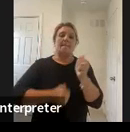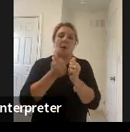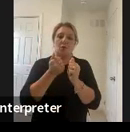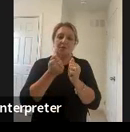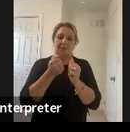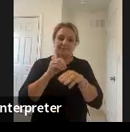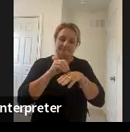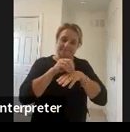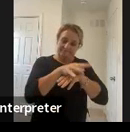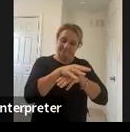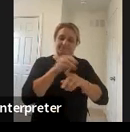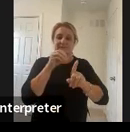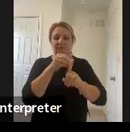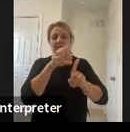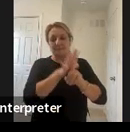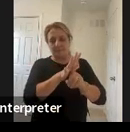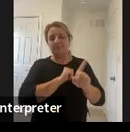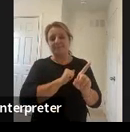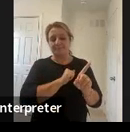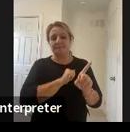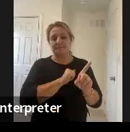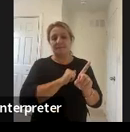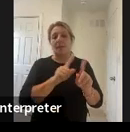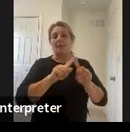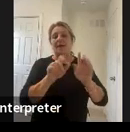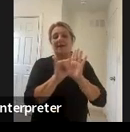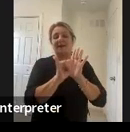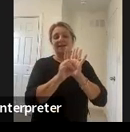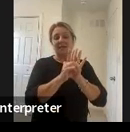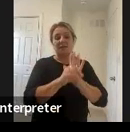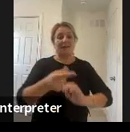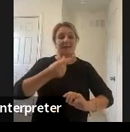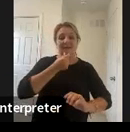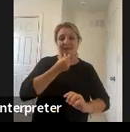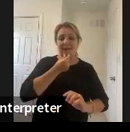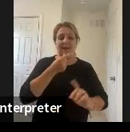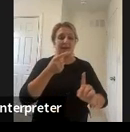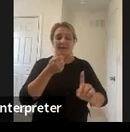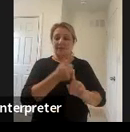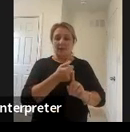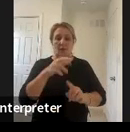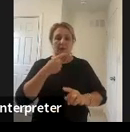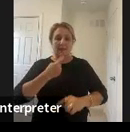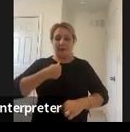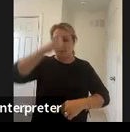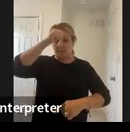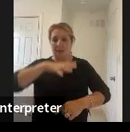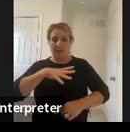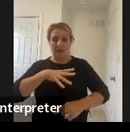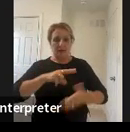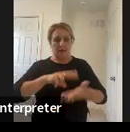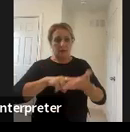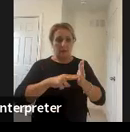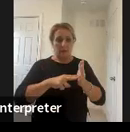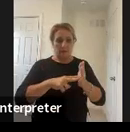monkeypox outbreak. However, identifying as gay or even identifying as a man does not make you more